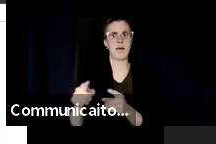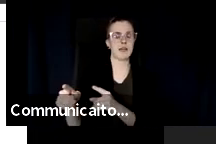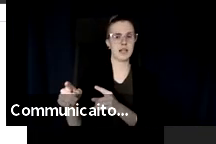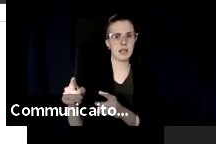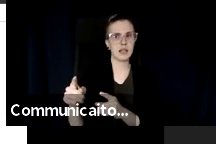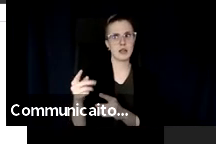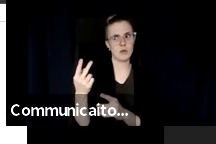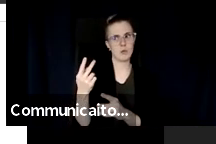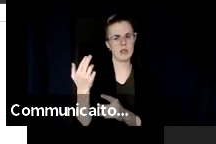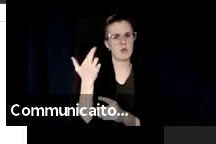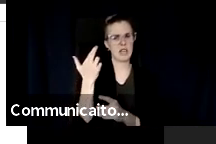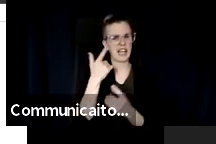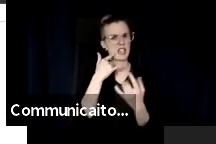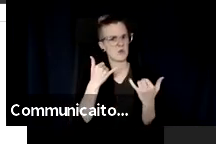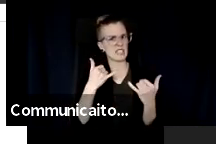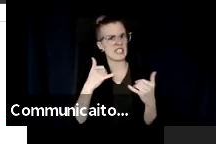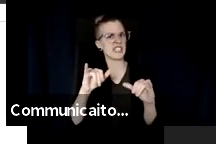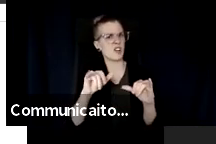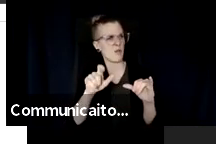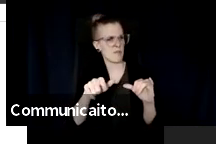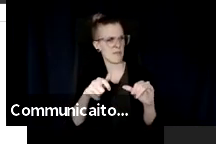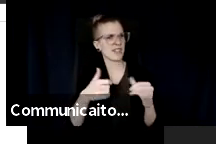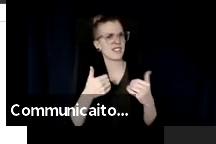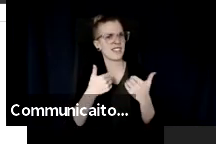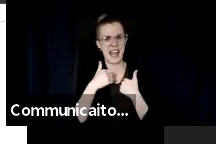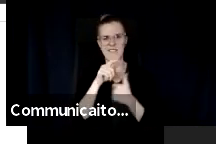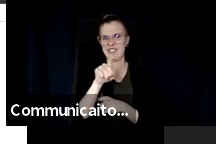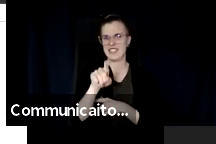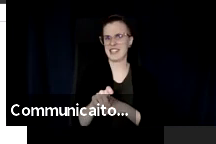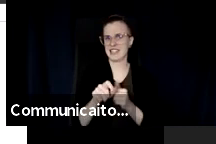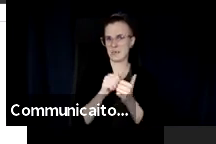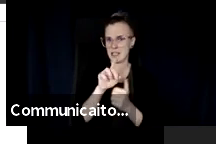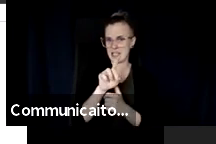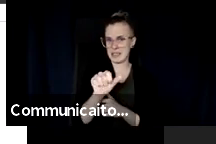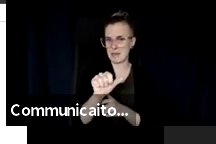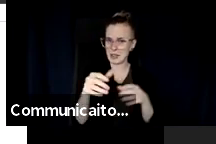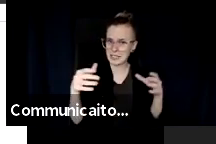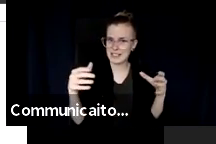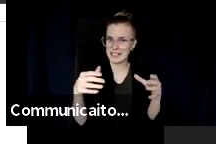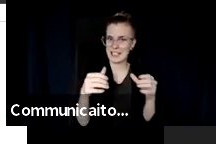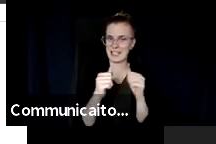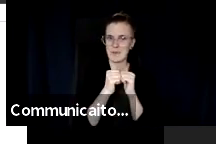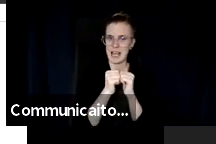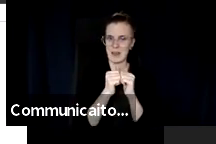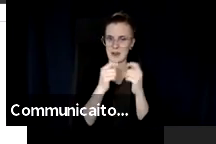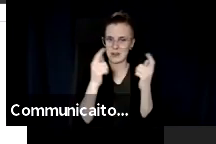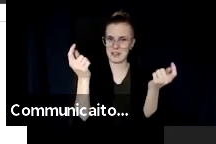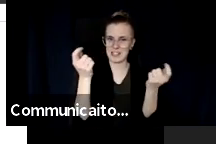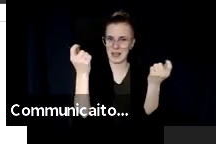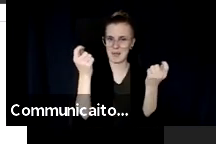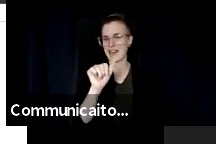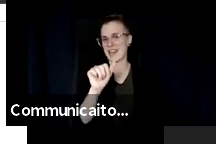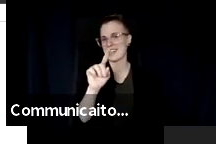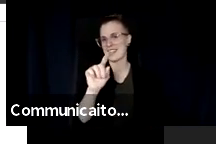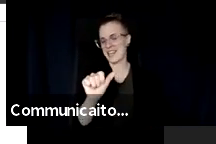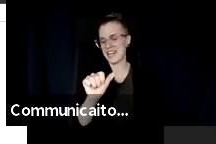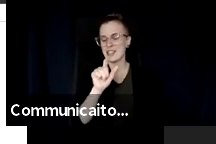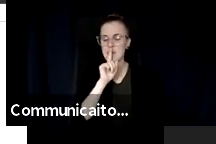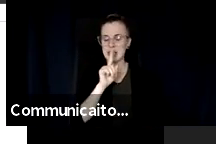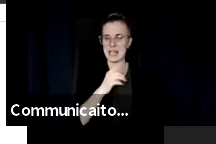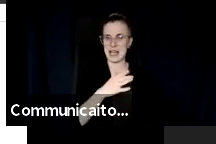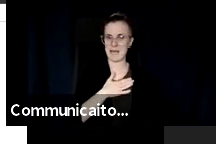to do this. We still need to bring Texans with disabilities together to celebrate the ADA. And so I'm glad that we could execute on